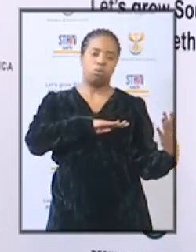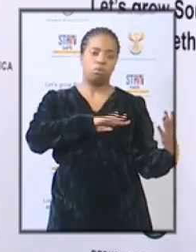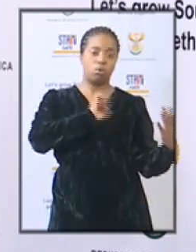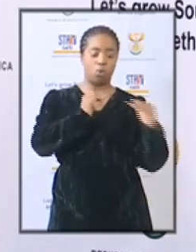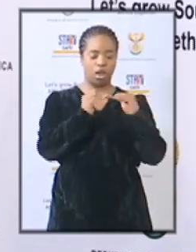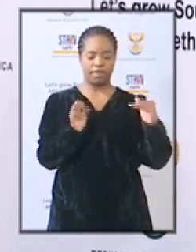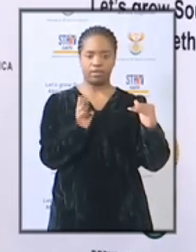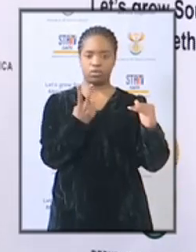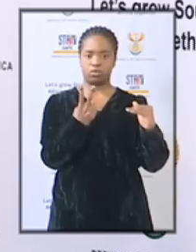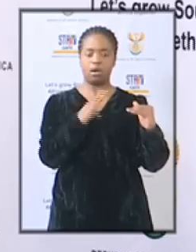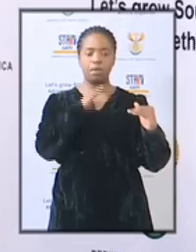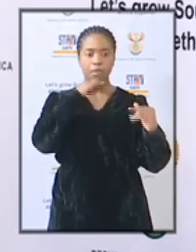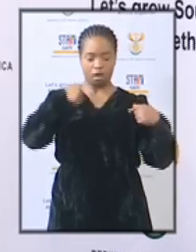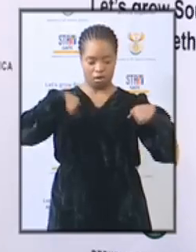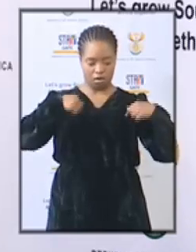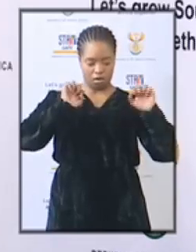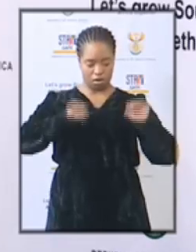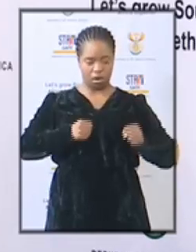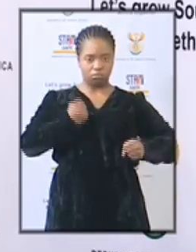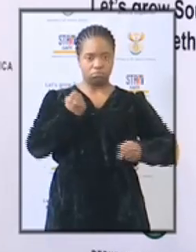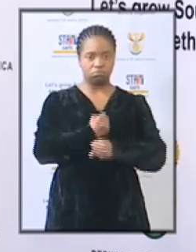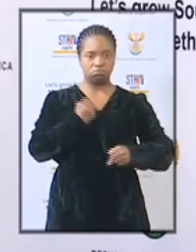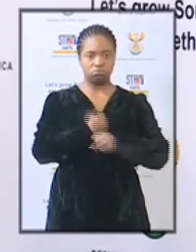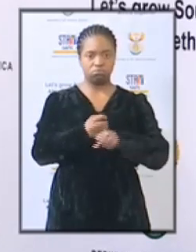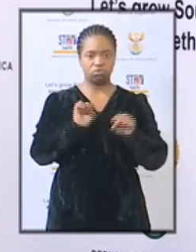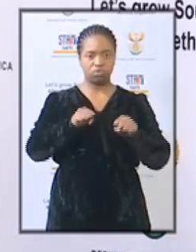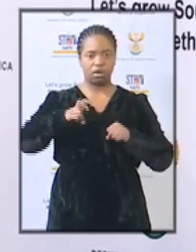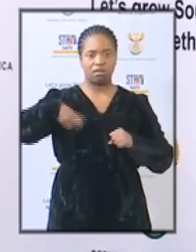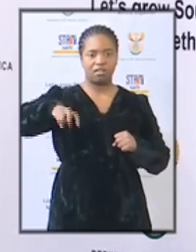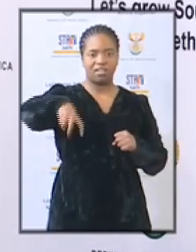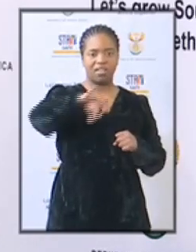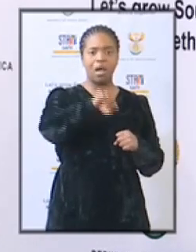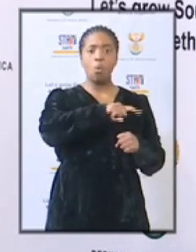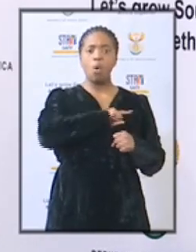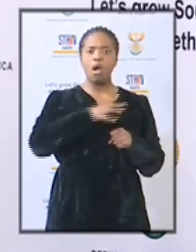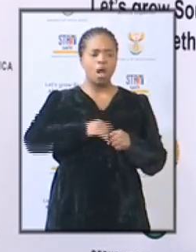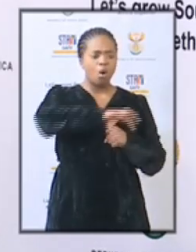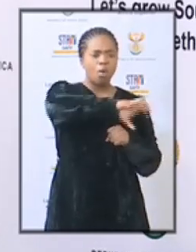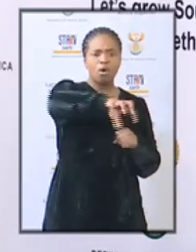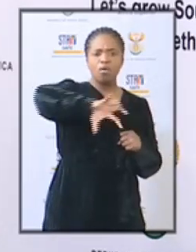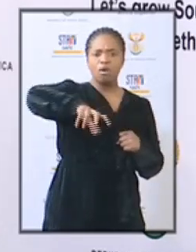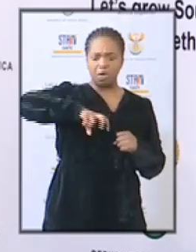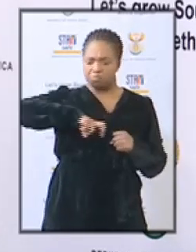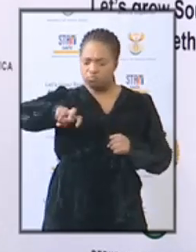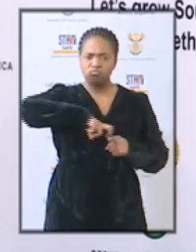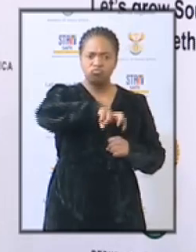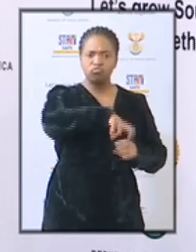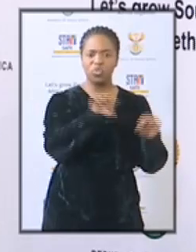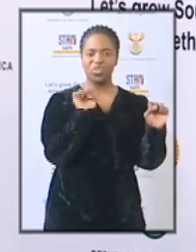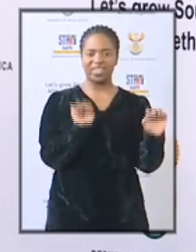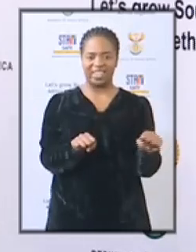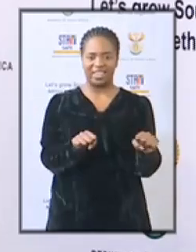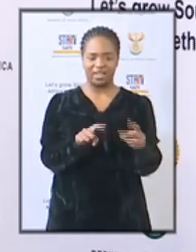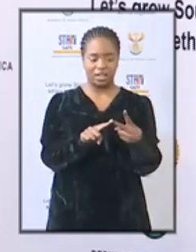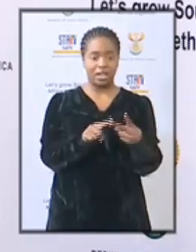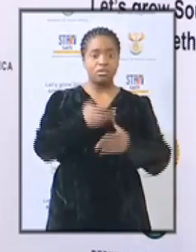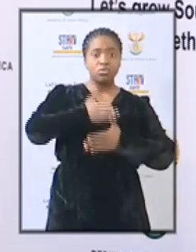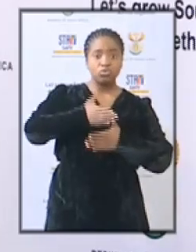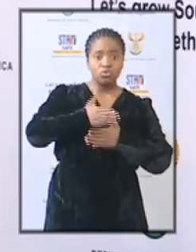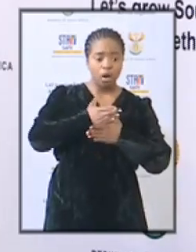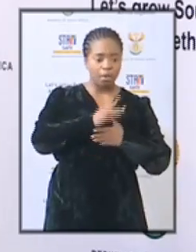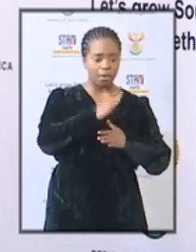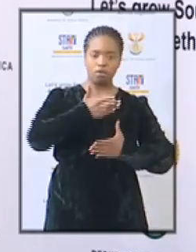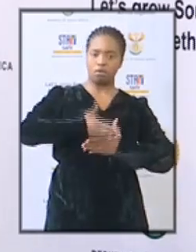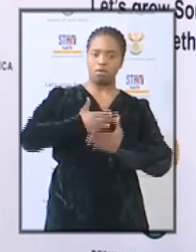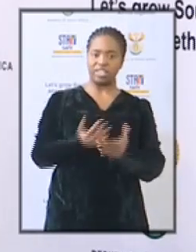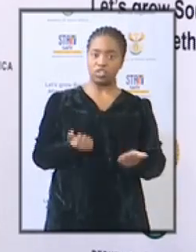milestone for the tourism sector. The move will reignite business activities, save jobs, and